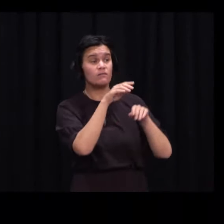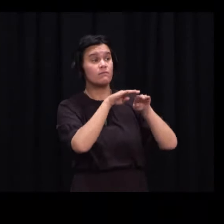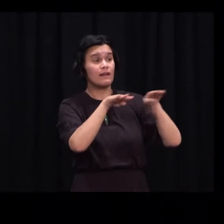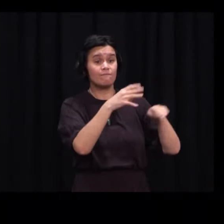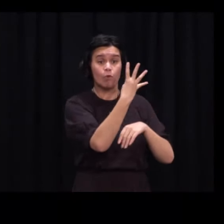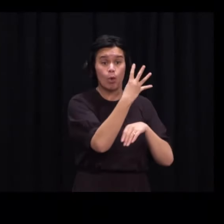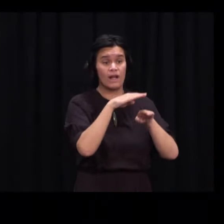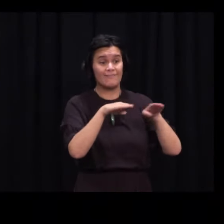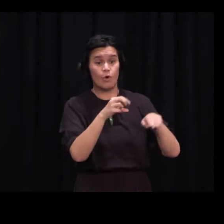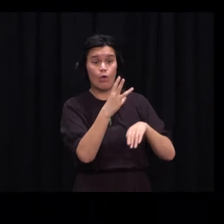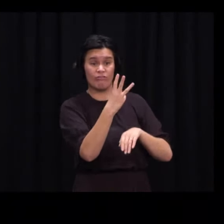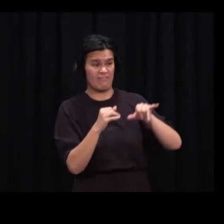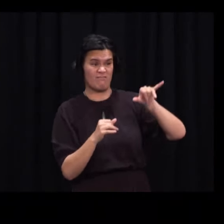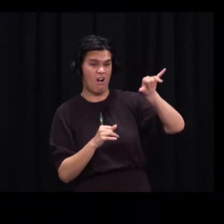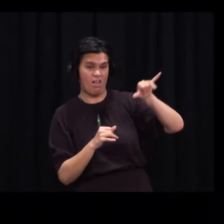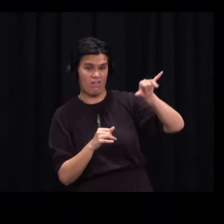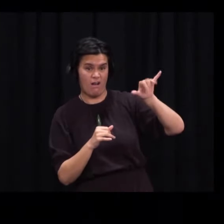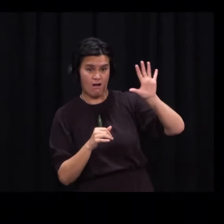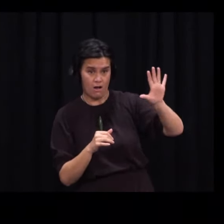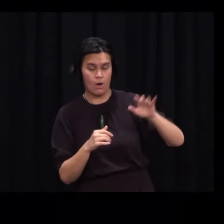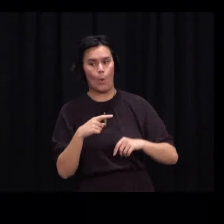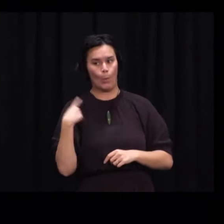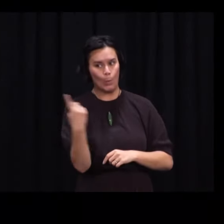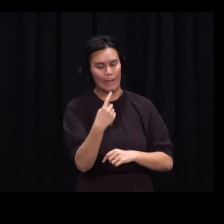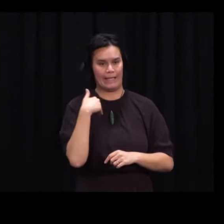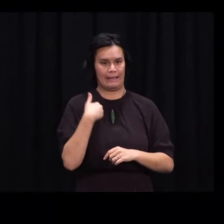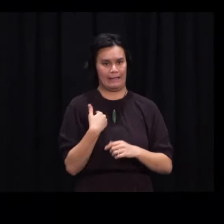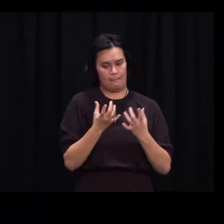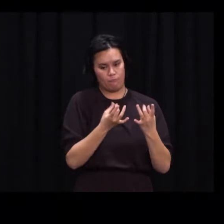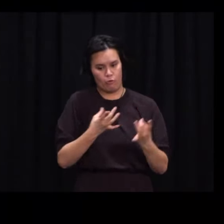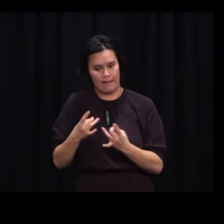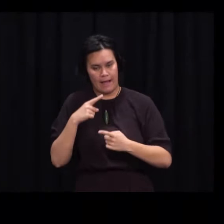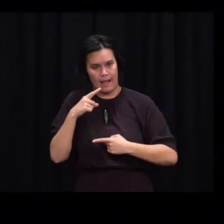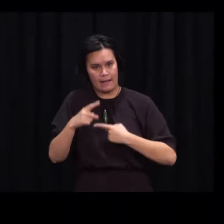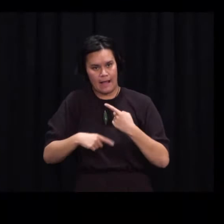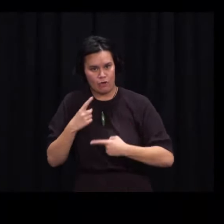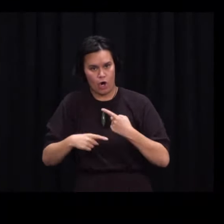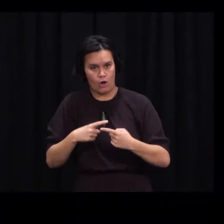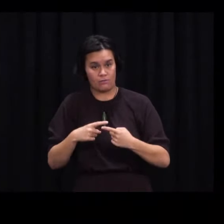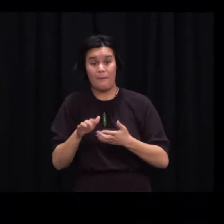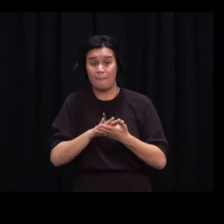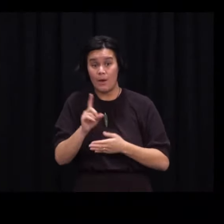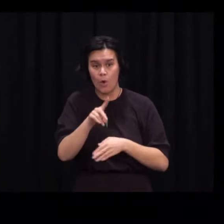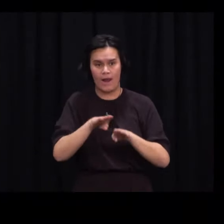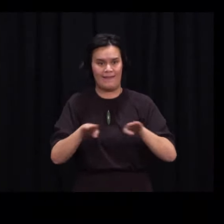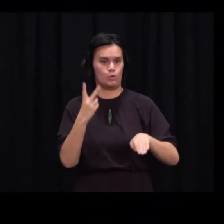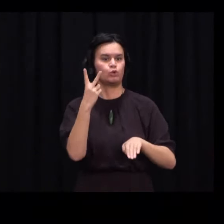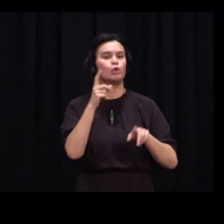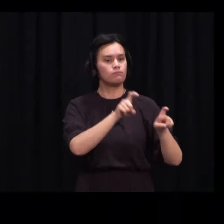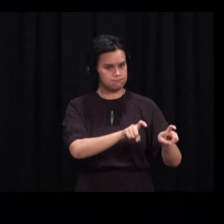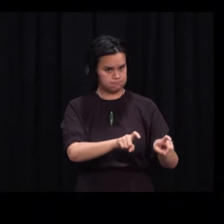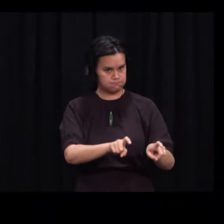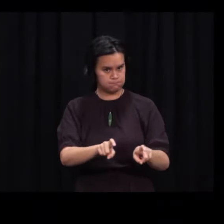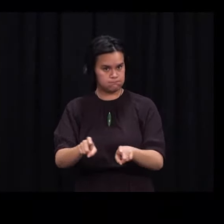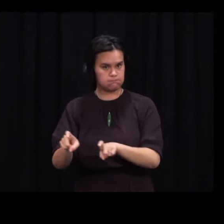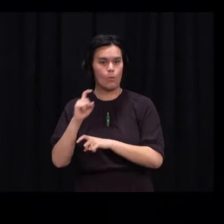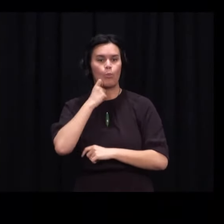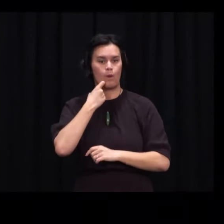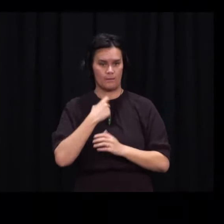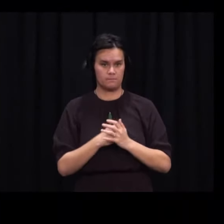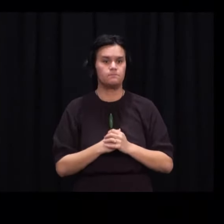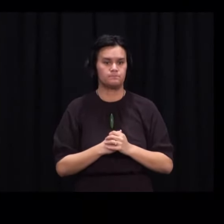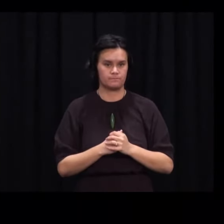4, a greater level of preparedness is needed elsewhere. In other words, level 2. You will have heard me signal